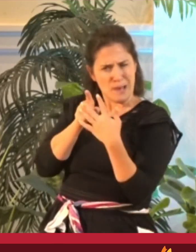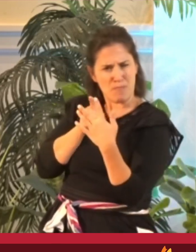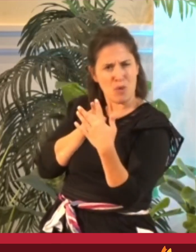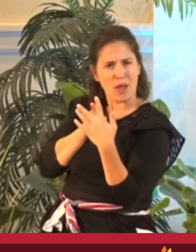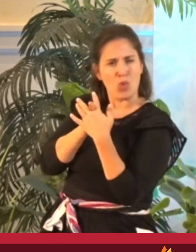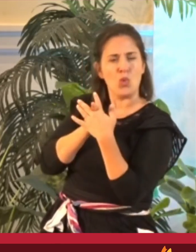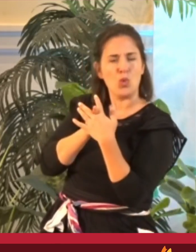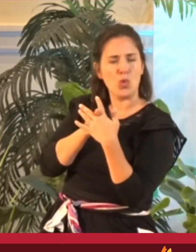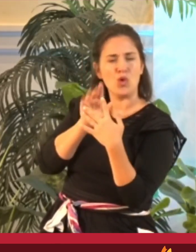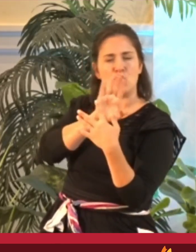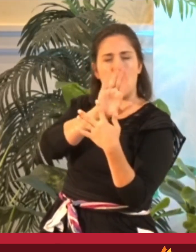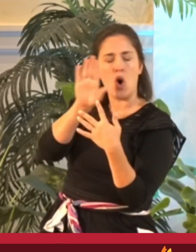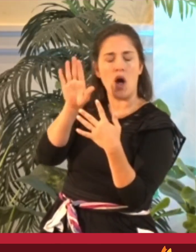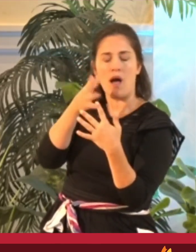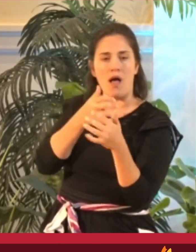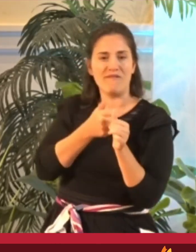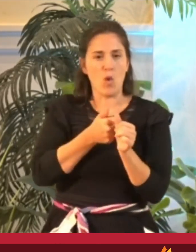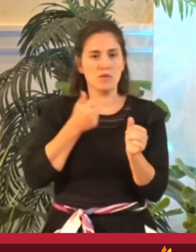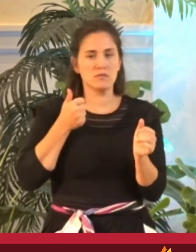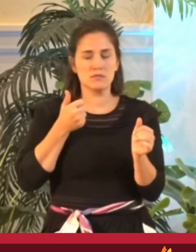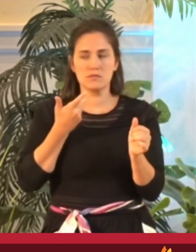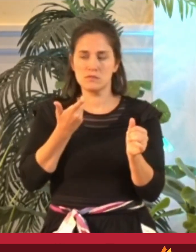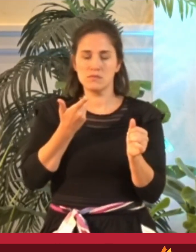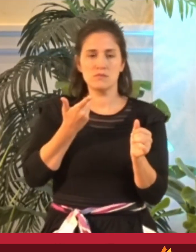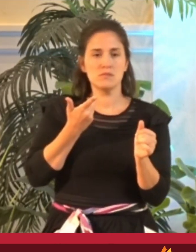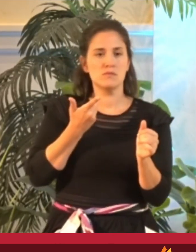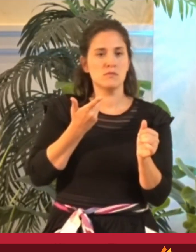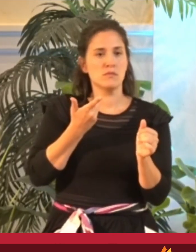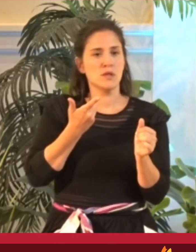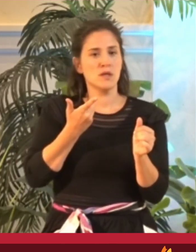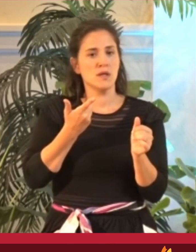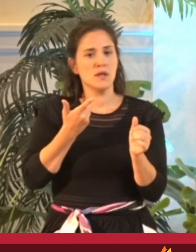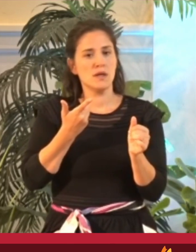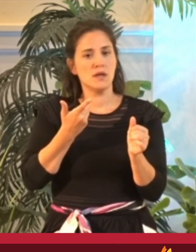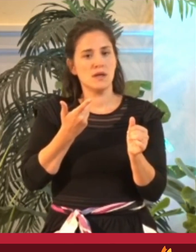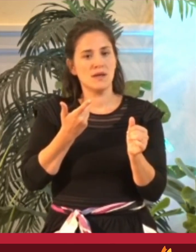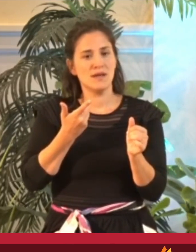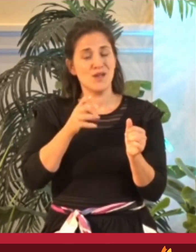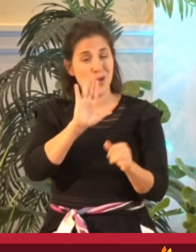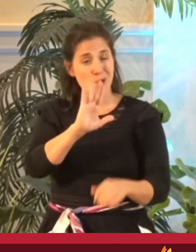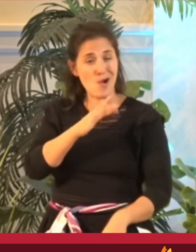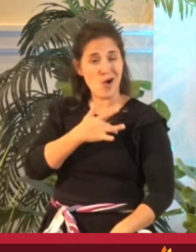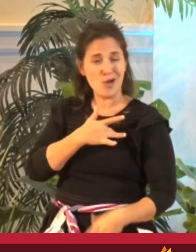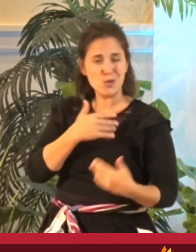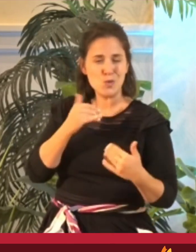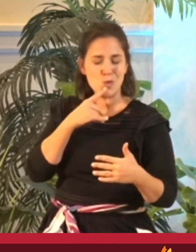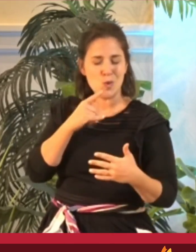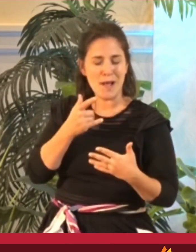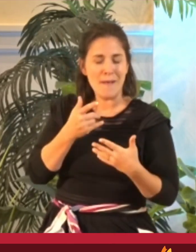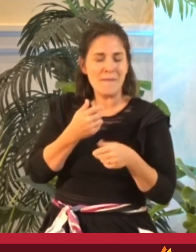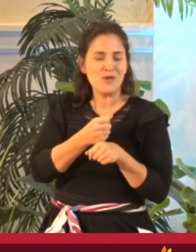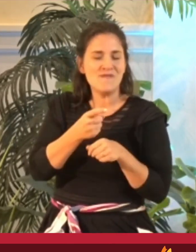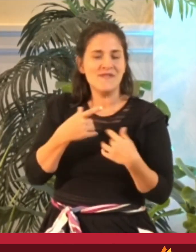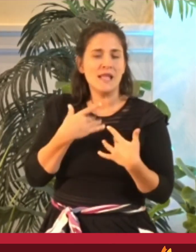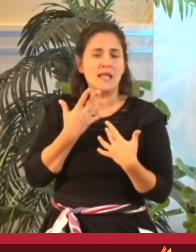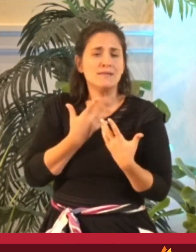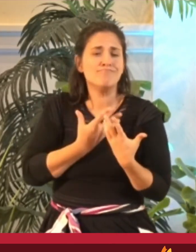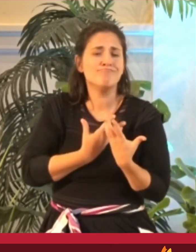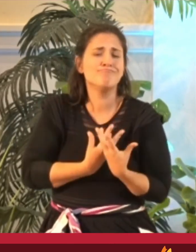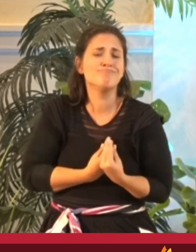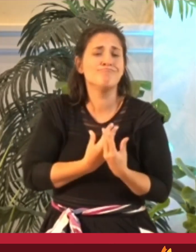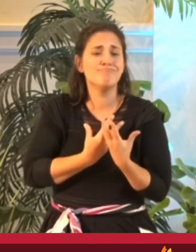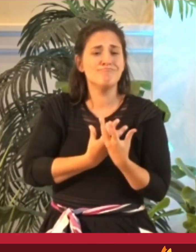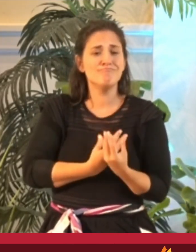stories about the other and makes us all gooey and gullible. So we don't